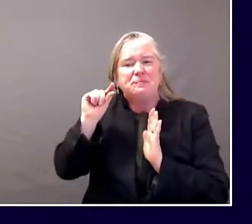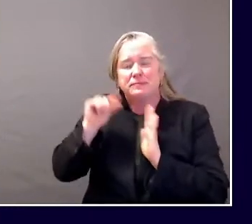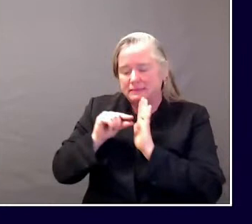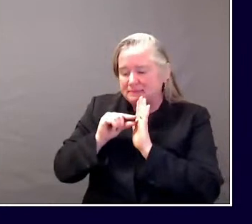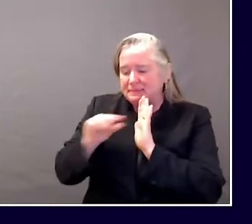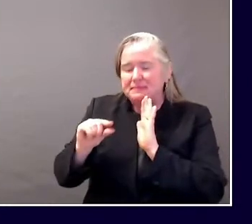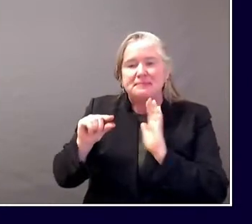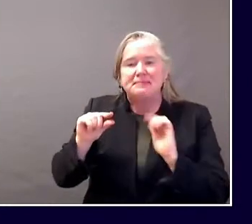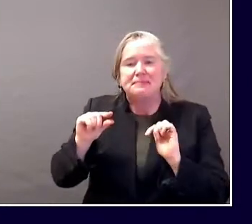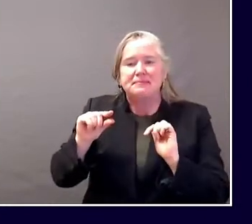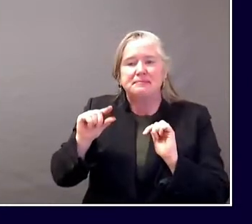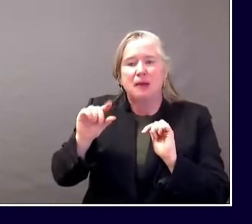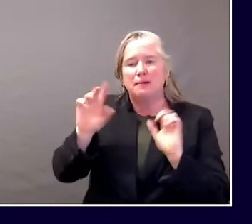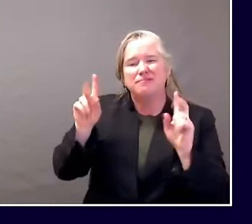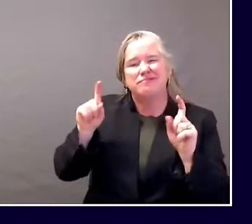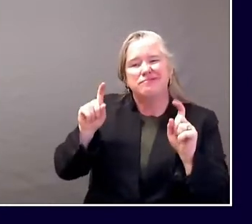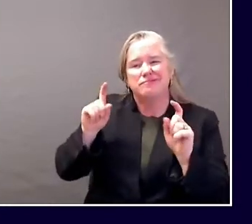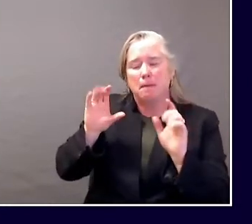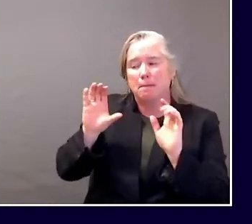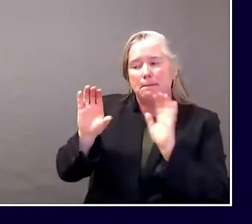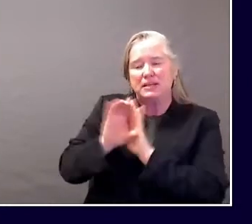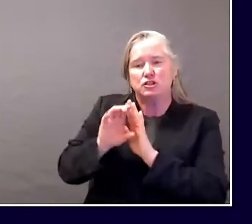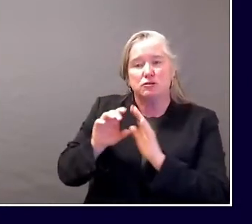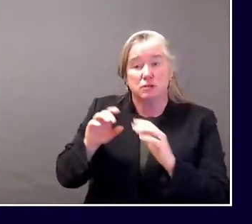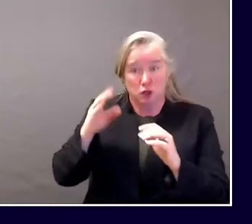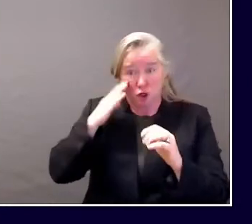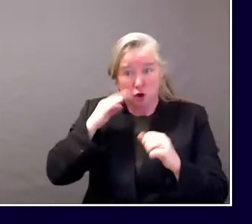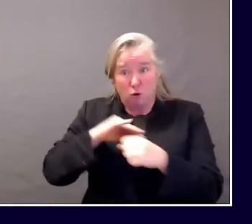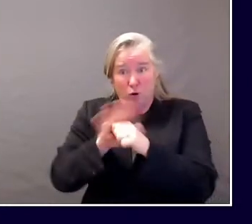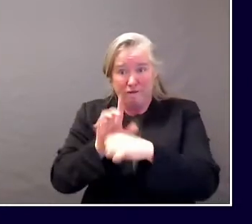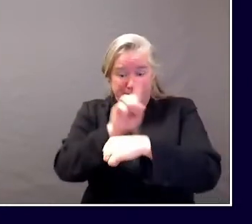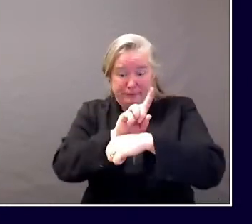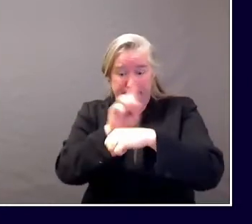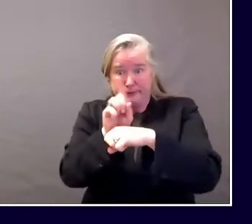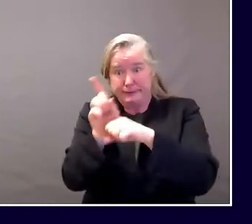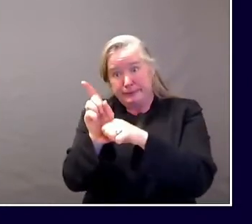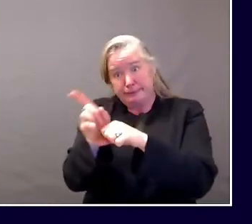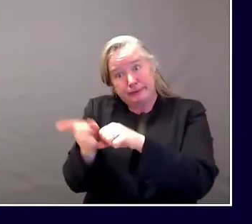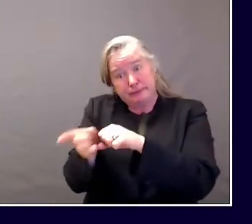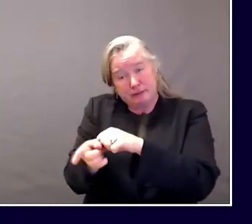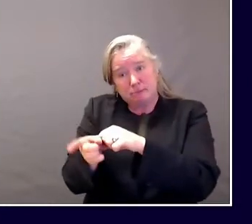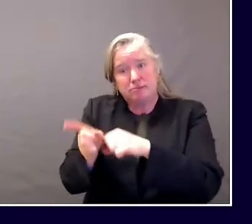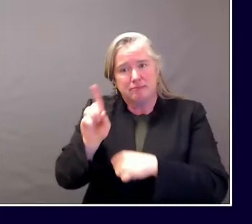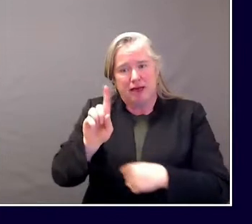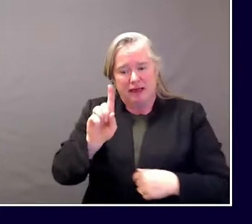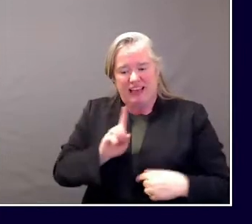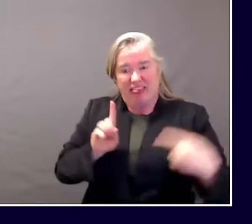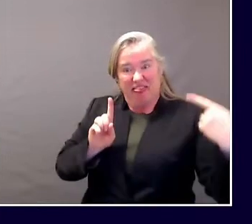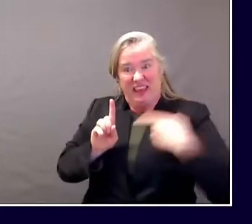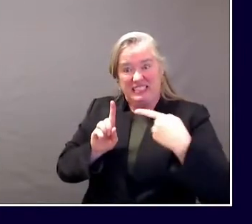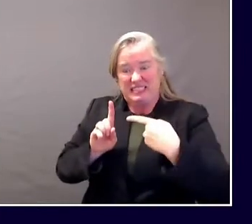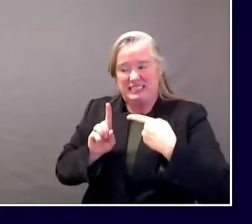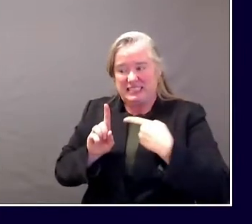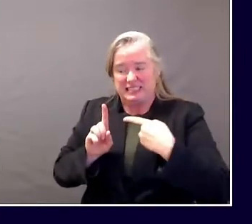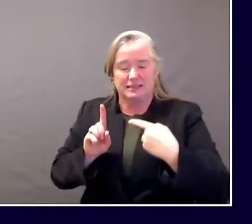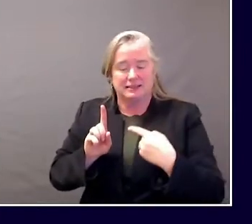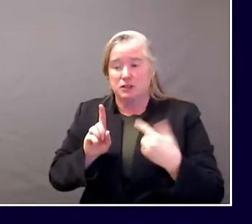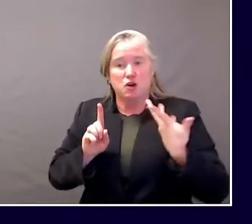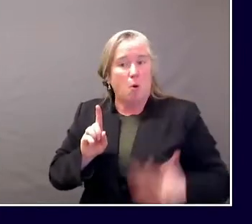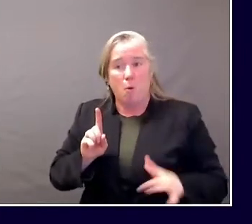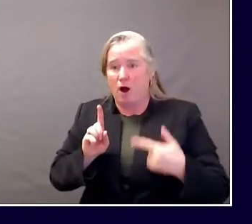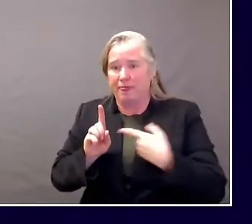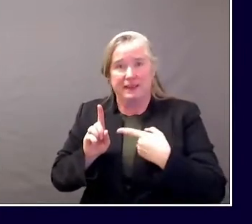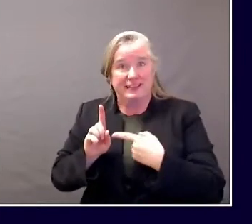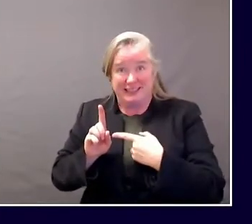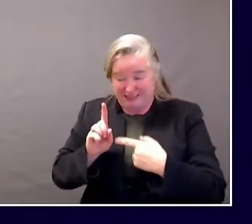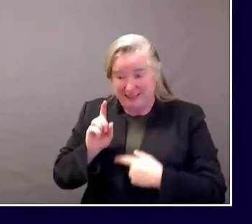a little particle, that spike that's on the virus that we've all probably seen in pictures. Sometimes it's red, sometimes it's